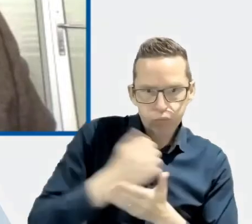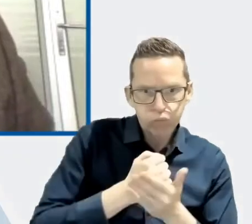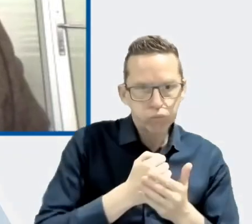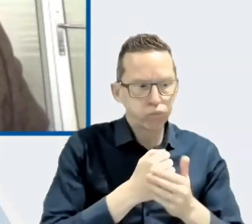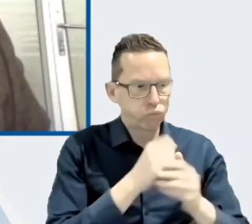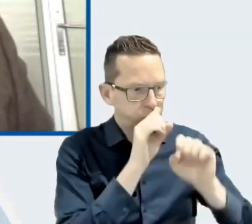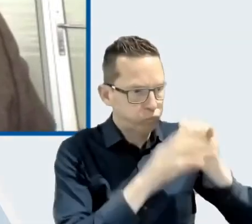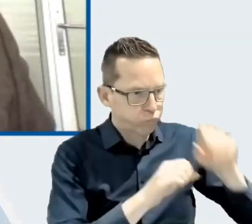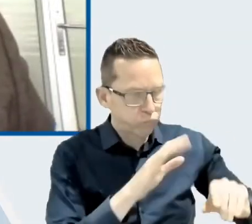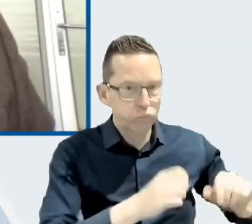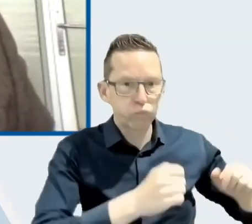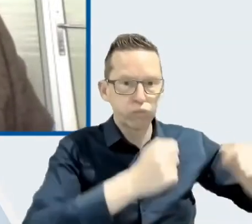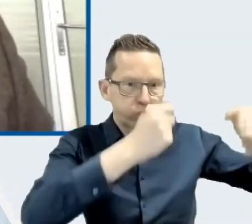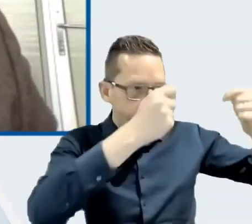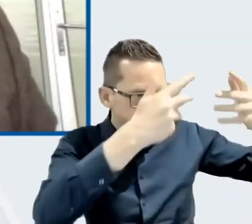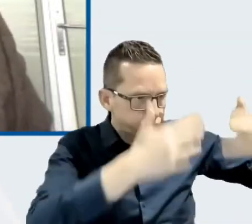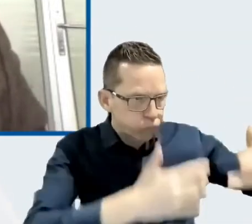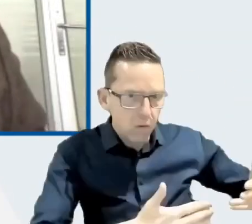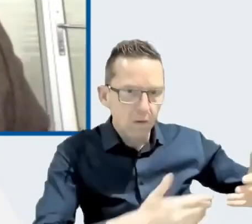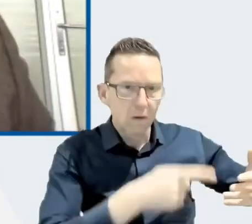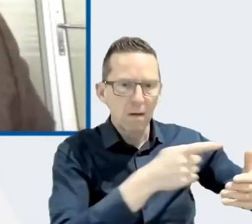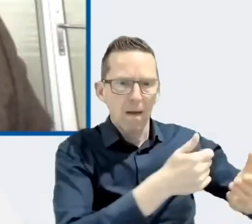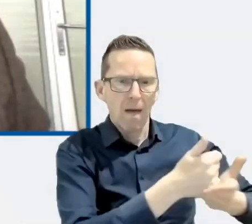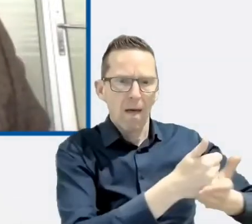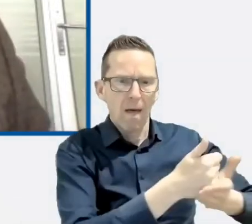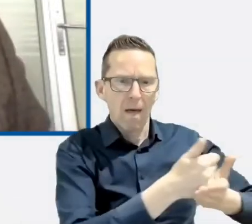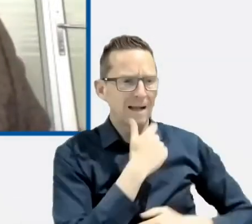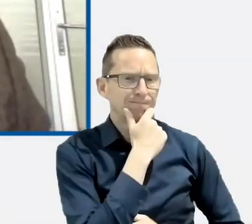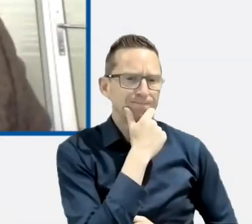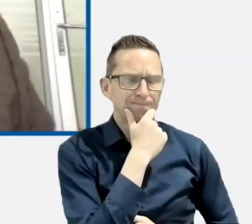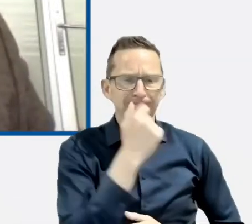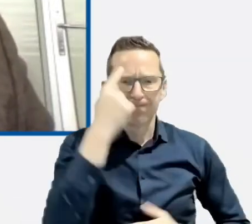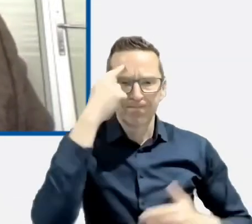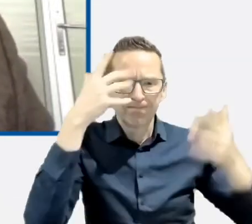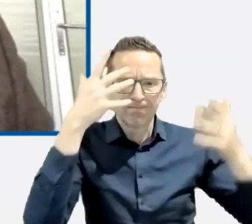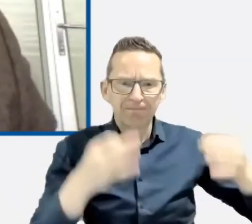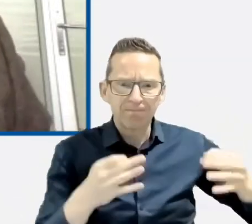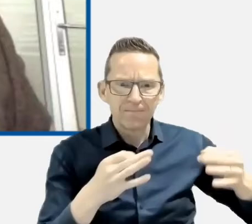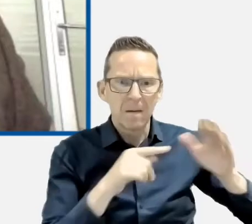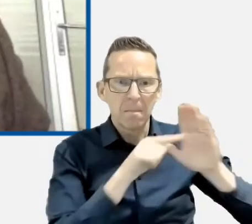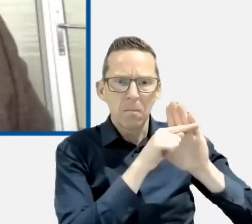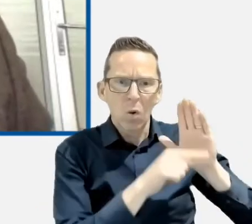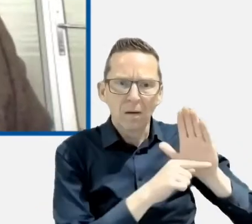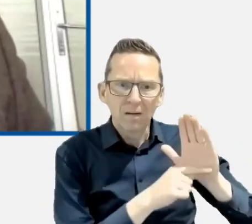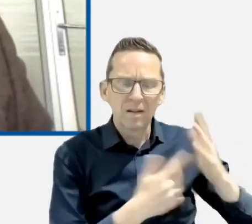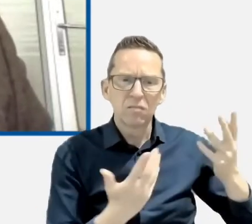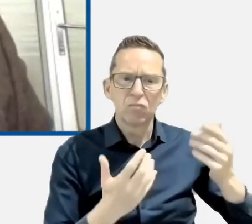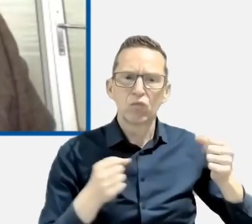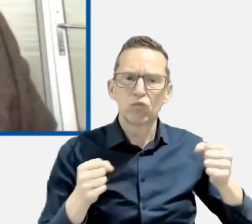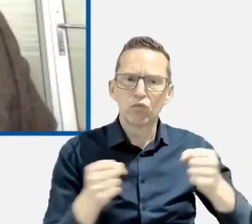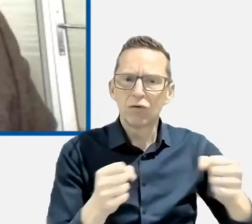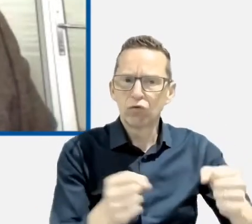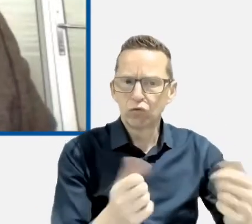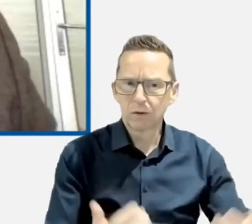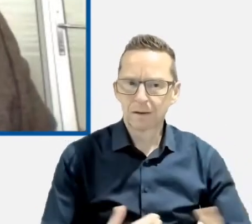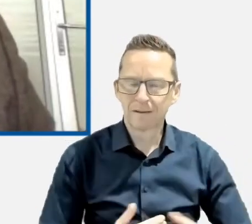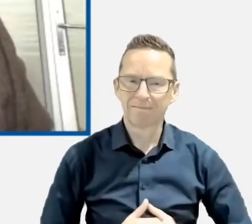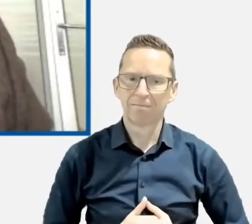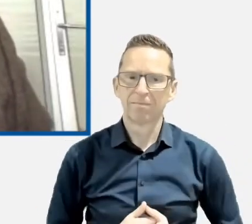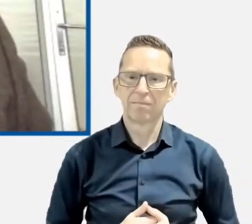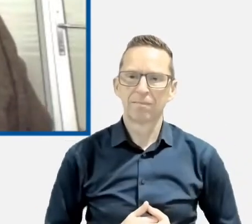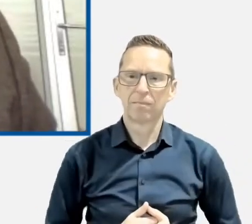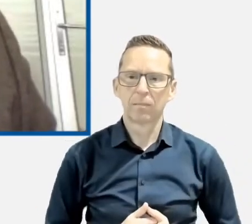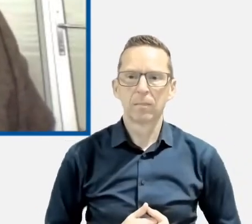as well as to informing strategy. And we have also determined that really we needed to come up with